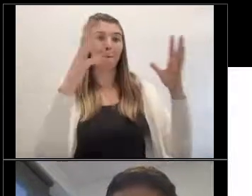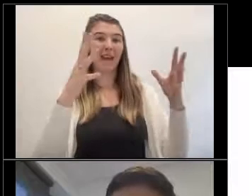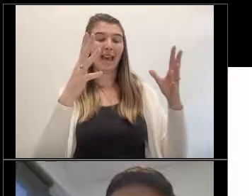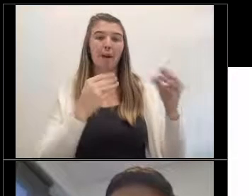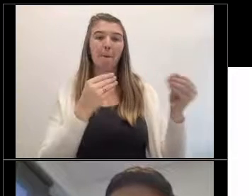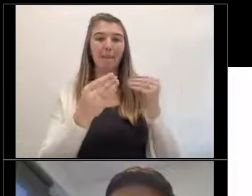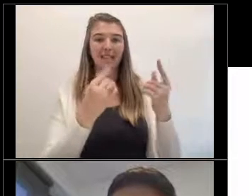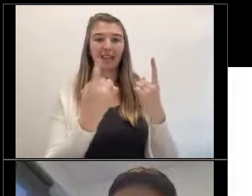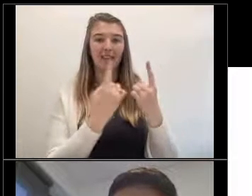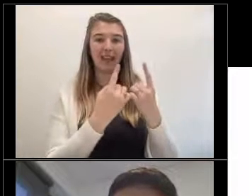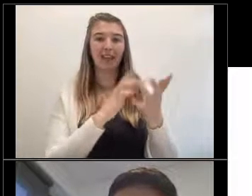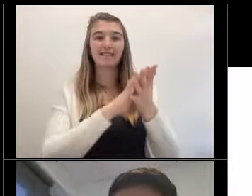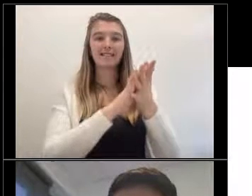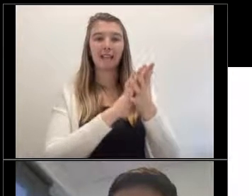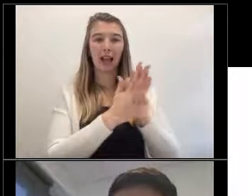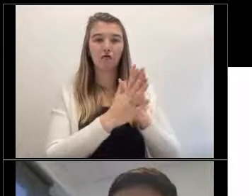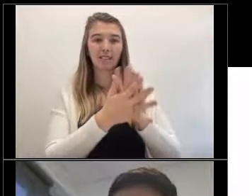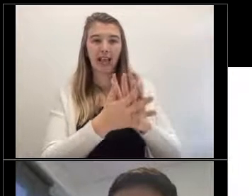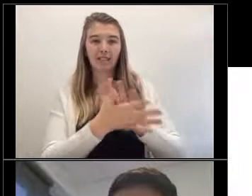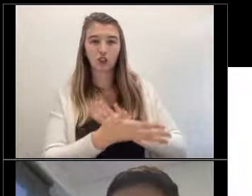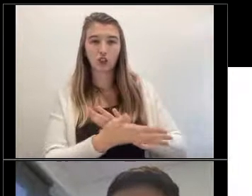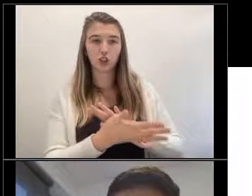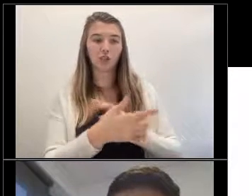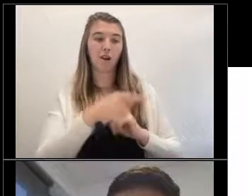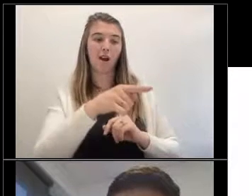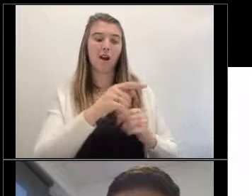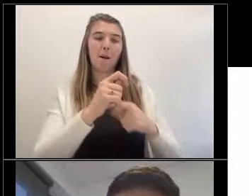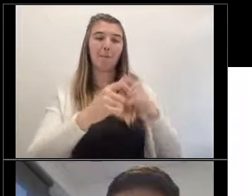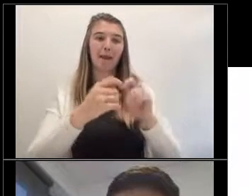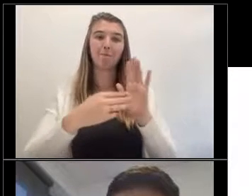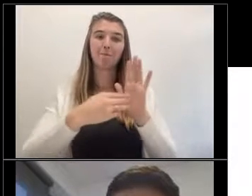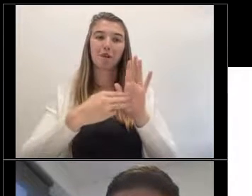is a problem of waste